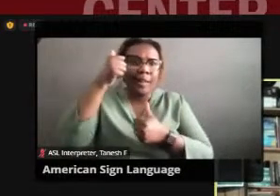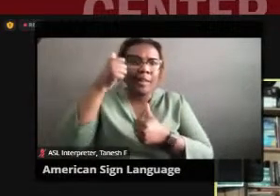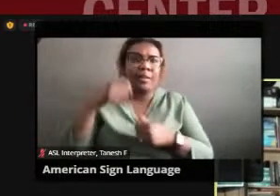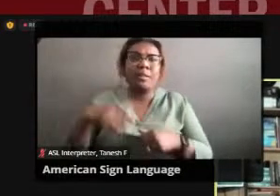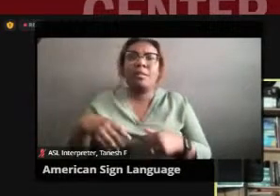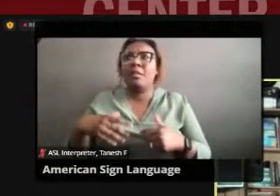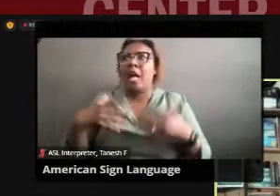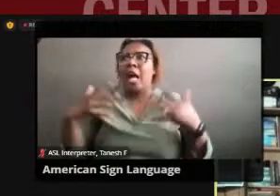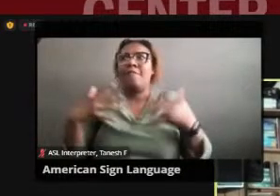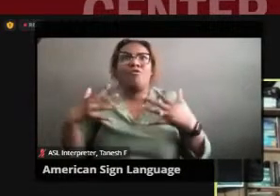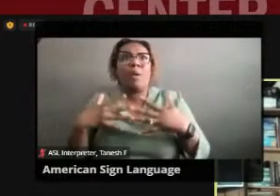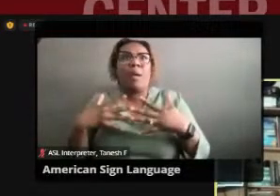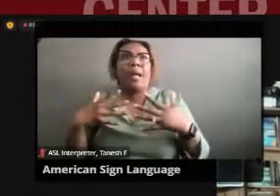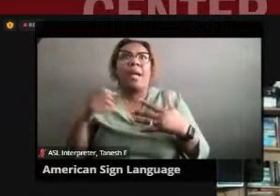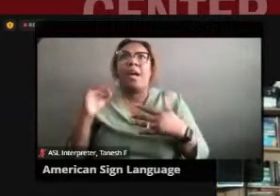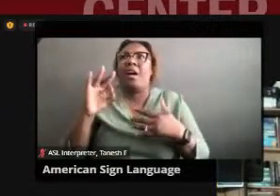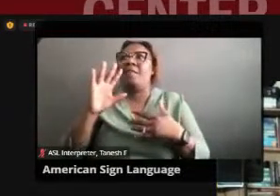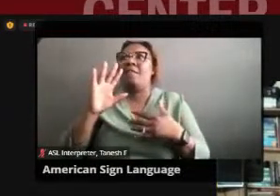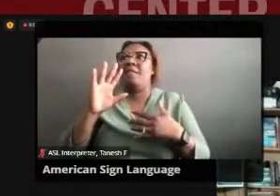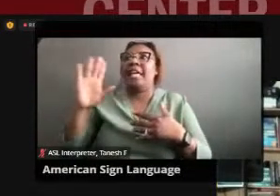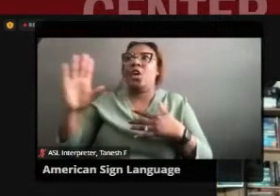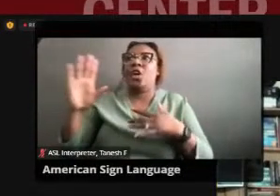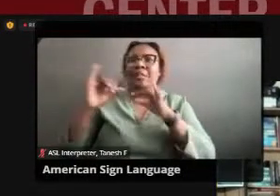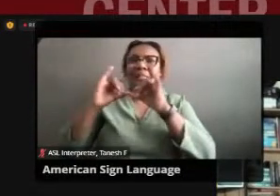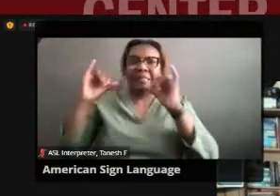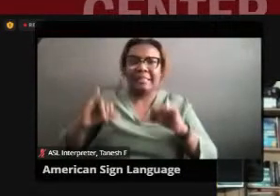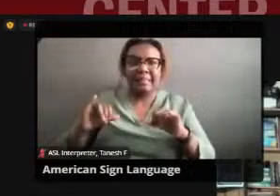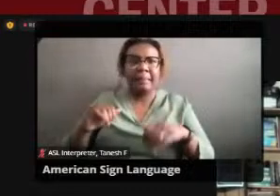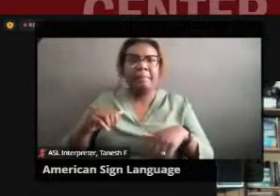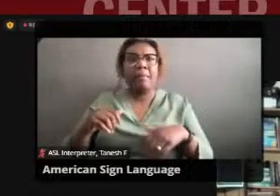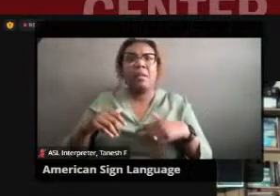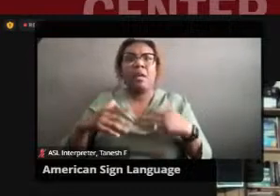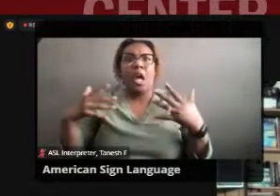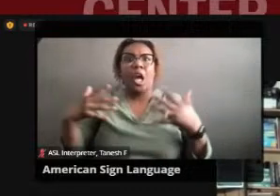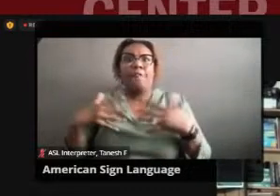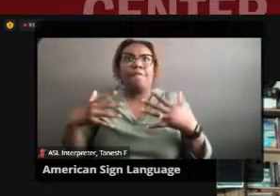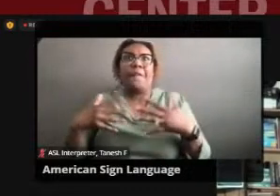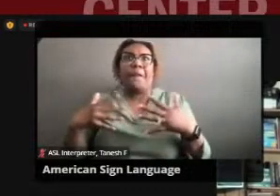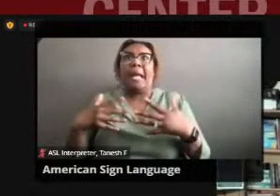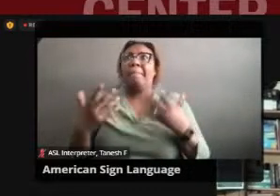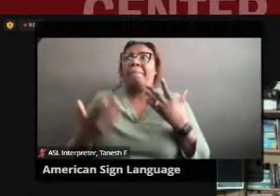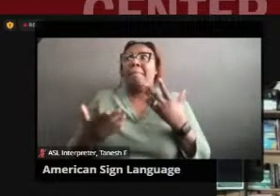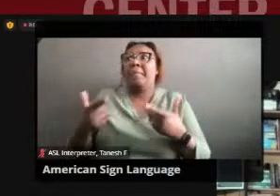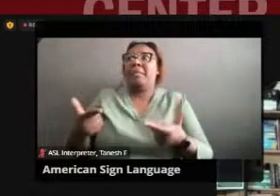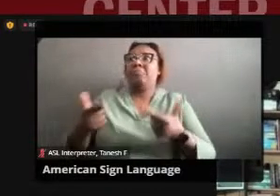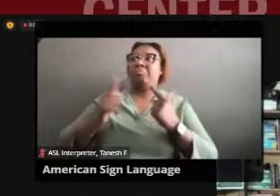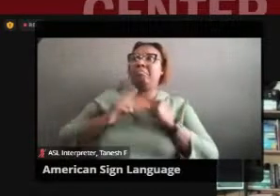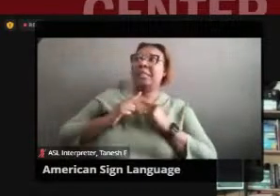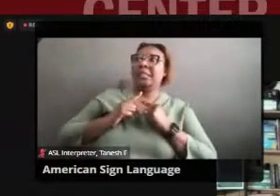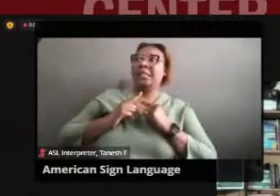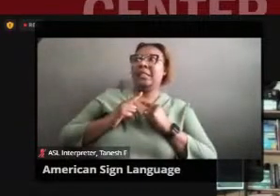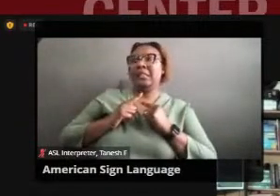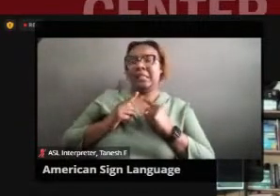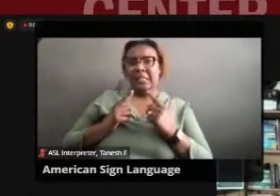death-dealing systems. Afraid of being the empire's next victim.